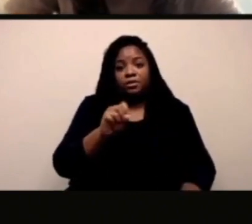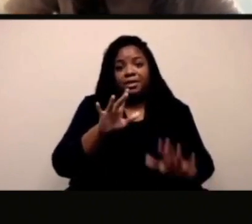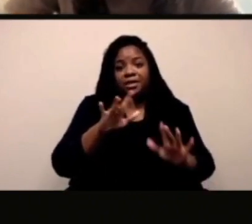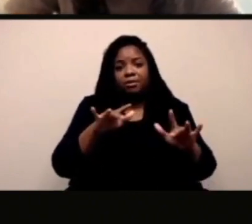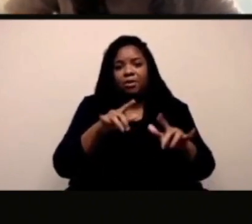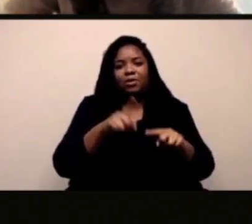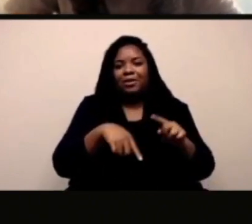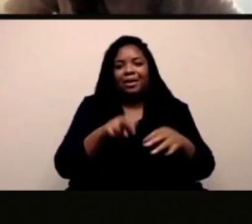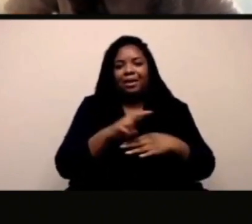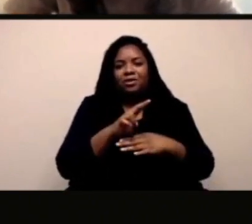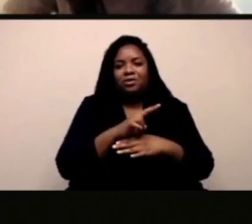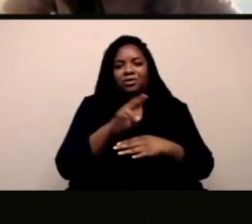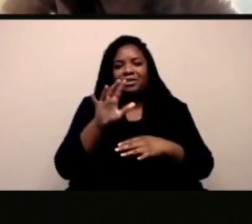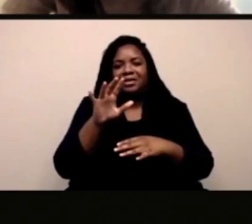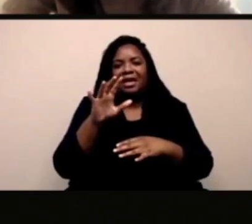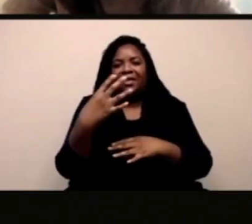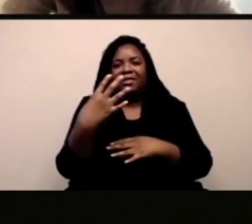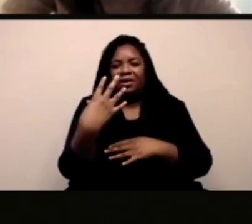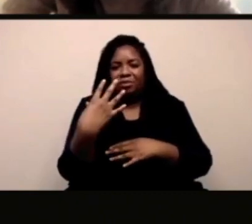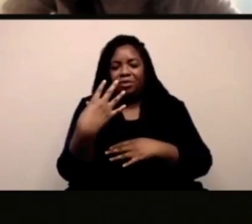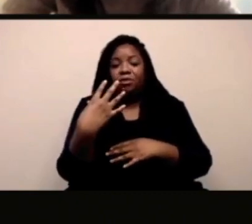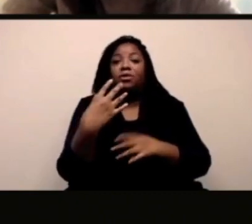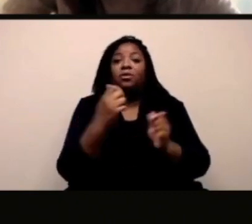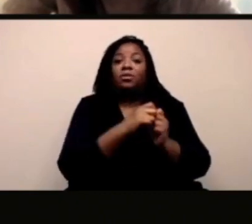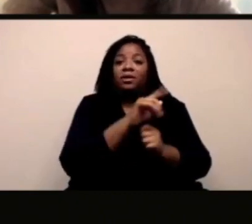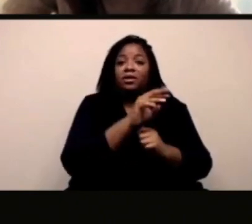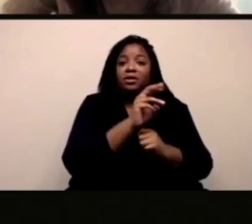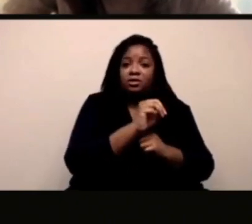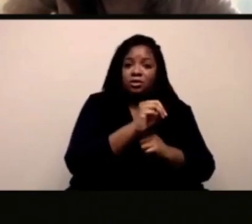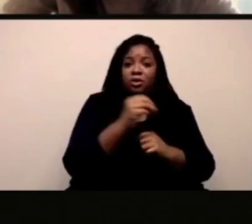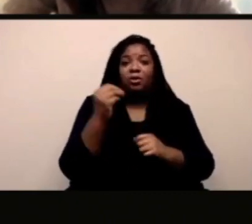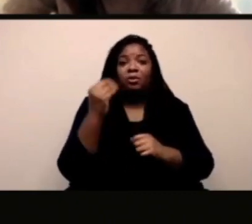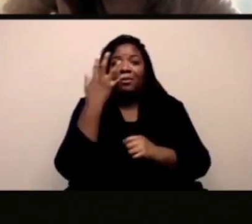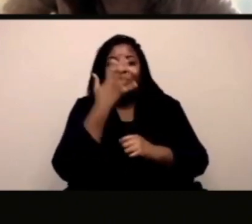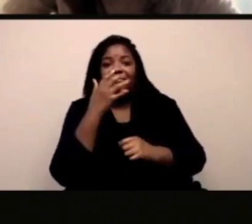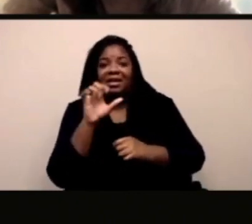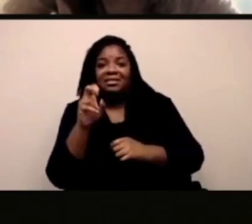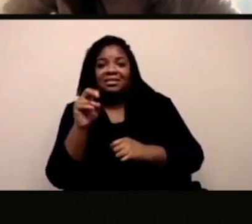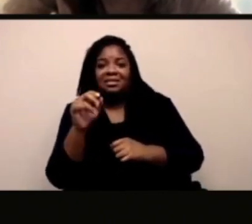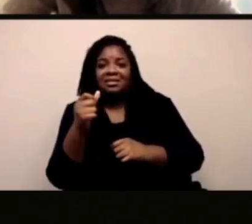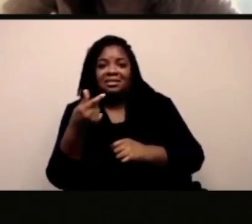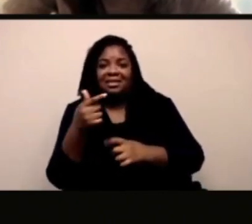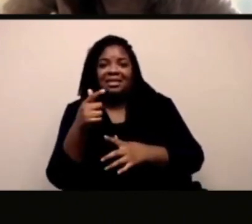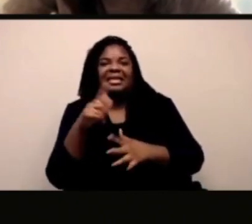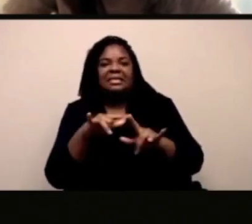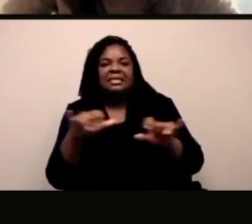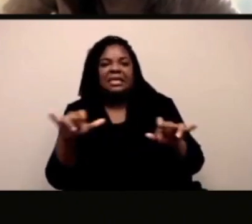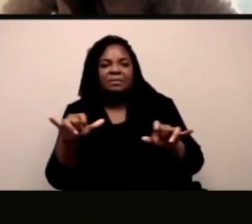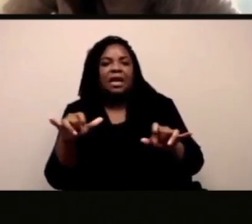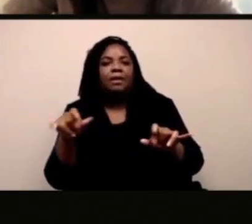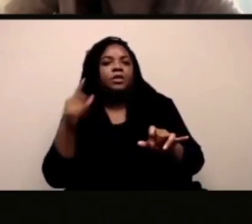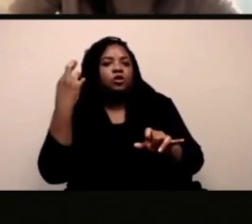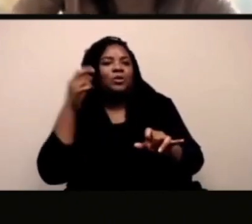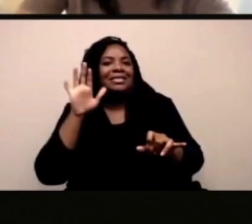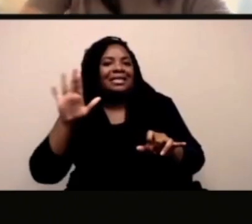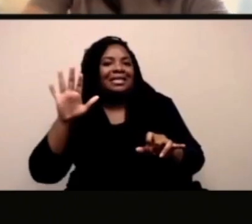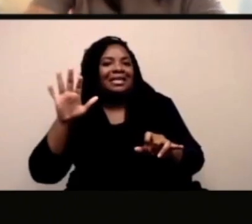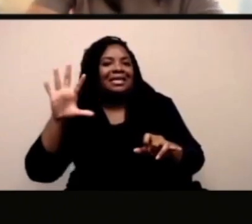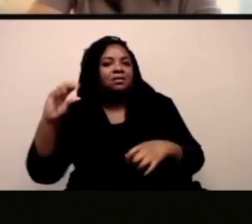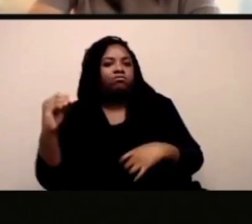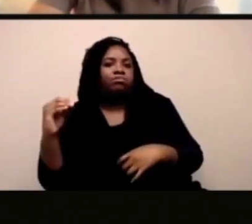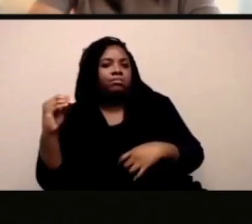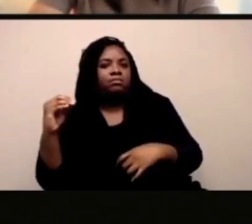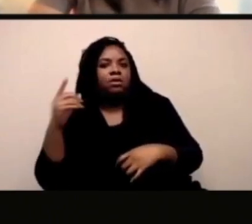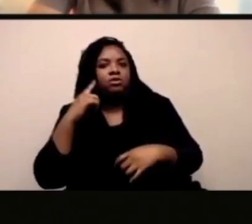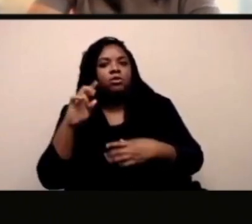camera on Zoom and on face sensing at the same time. So he's just turning off his Zoom camera, and hopefully the face sensing will work for him and